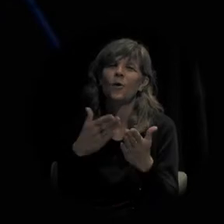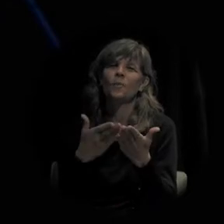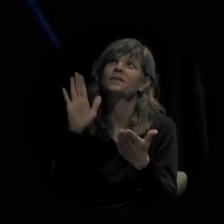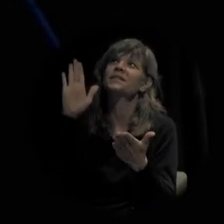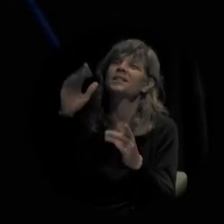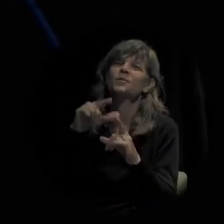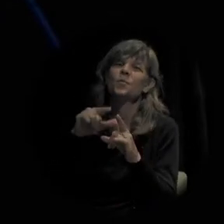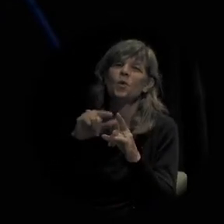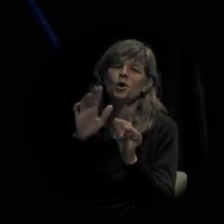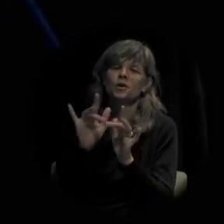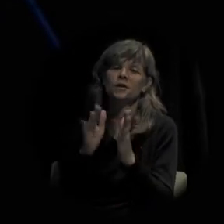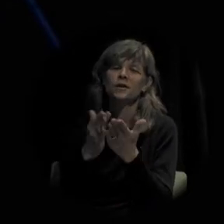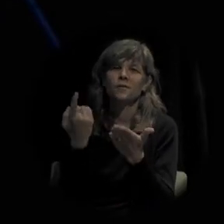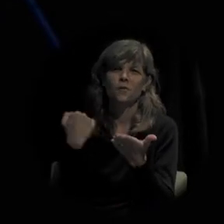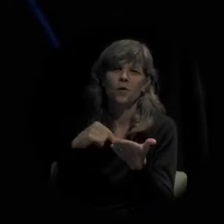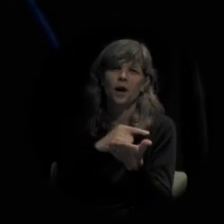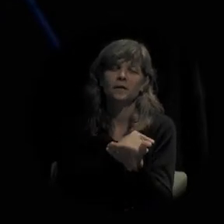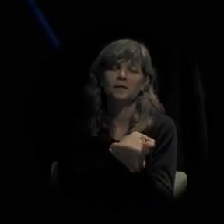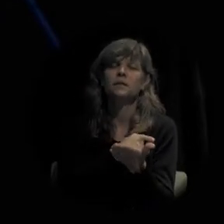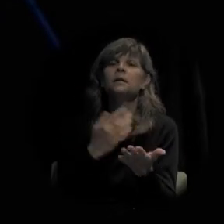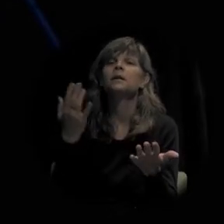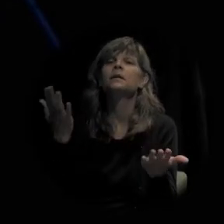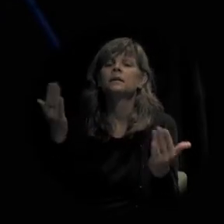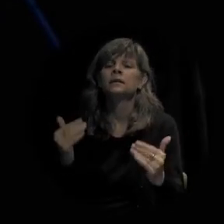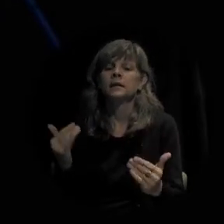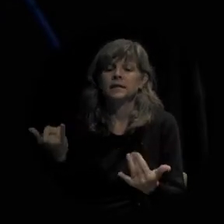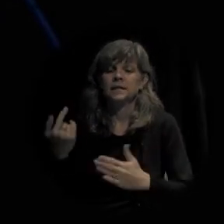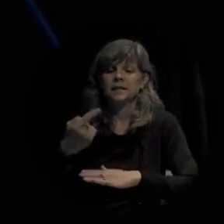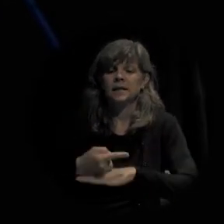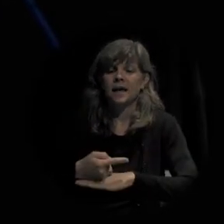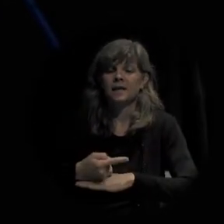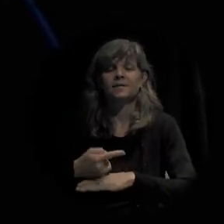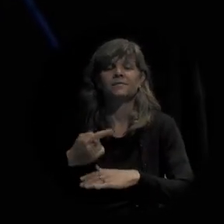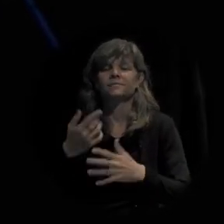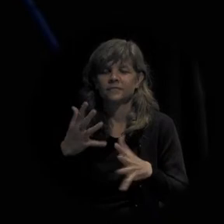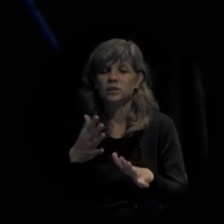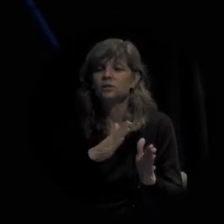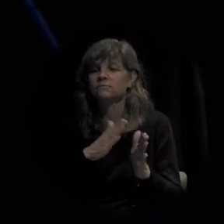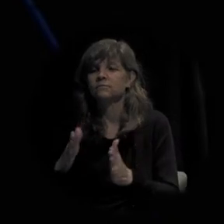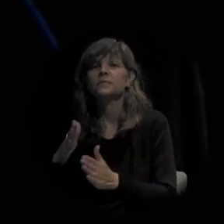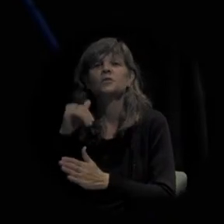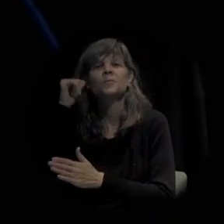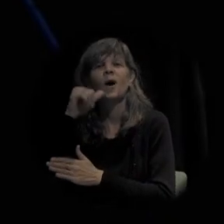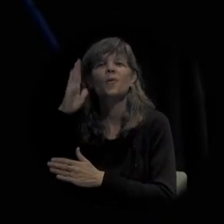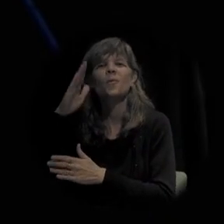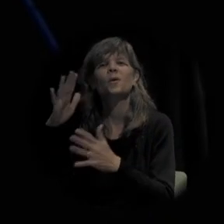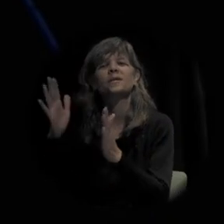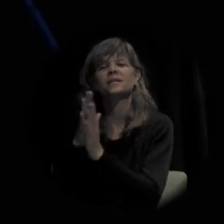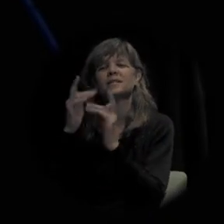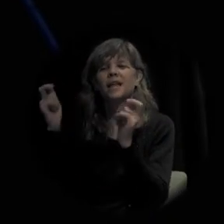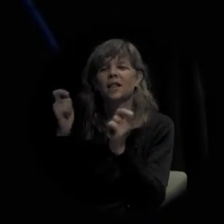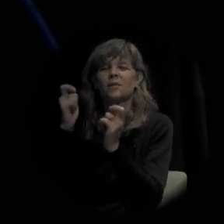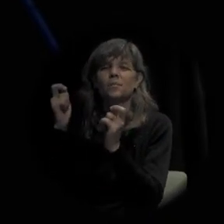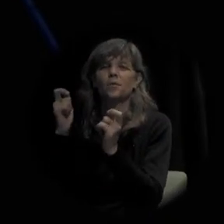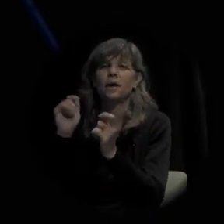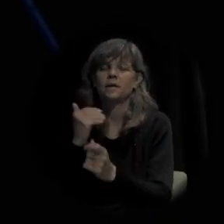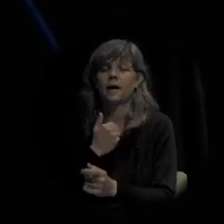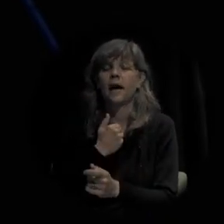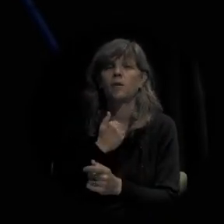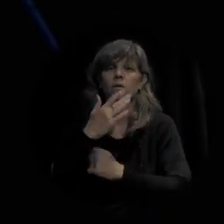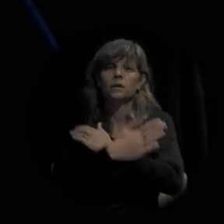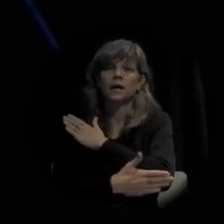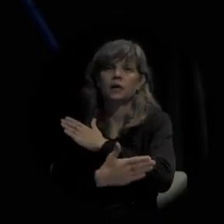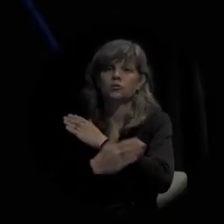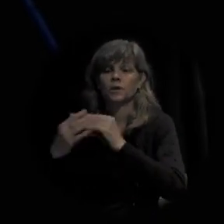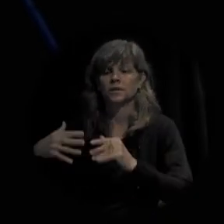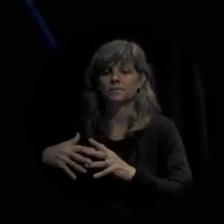him today. Well, tomorrow we celebrate the birth of our nation. We will celebrate today even, as many of us